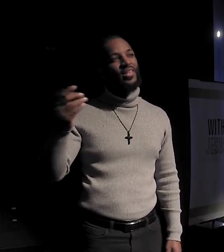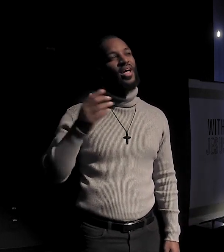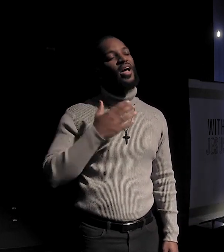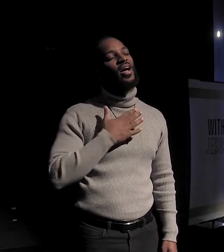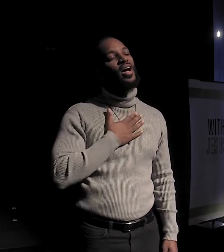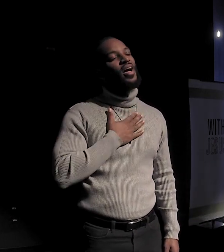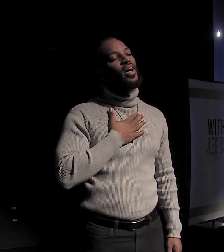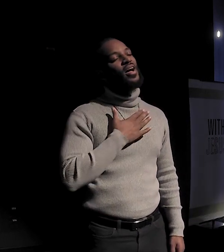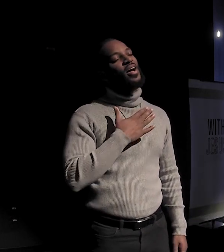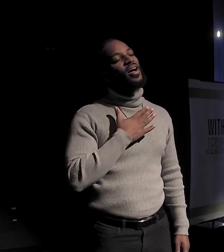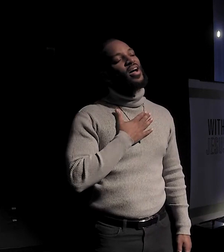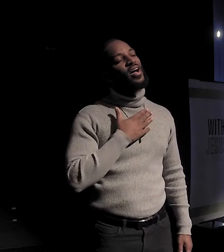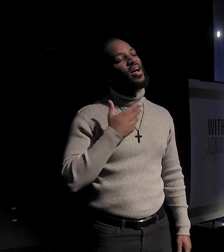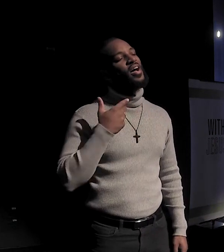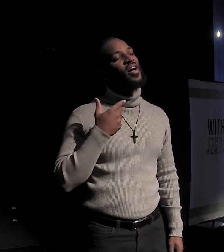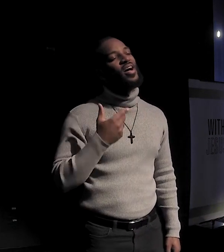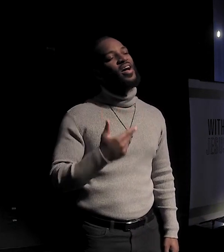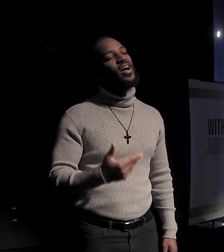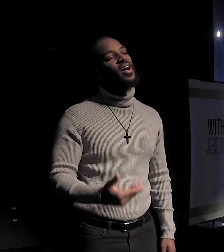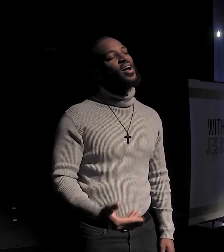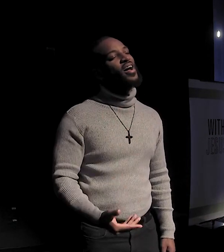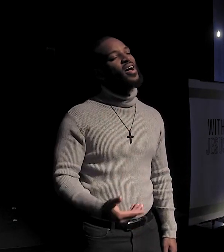And